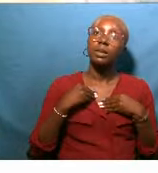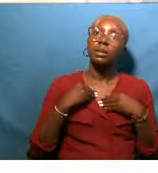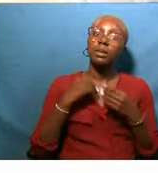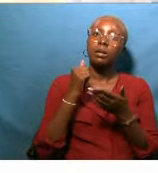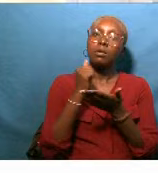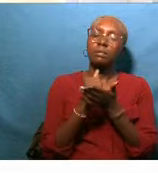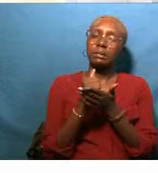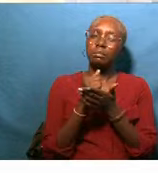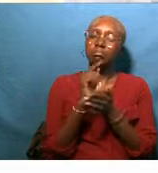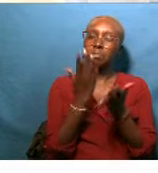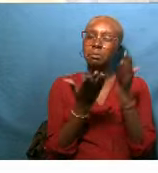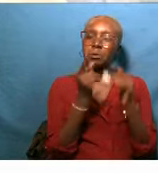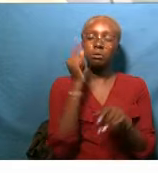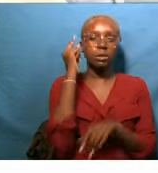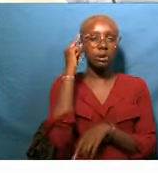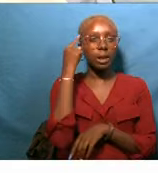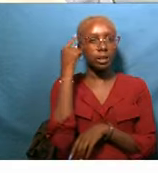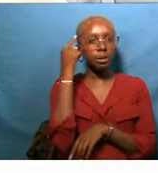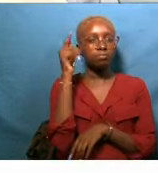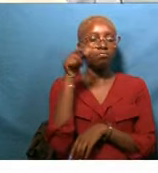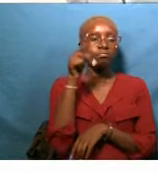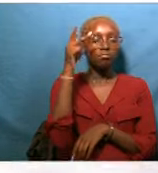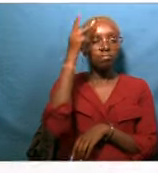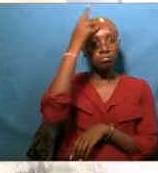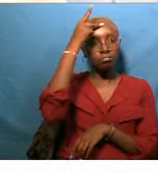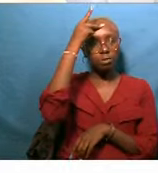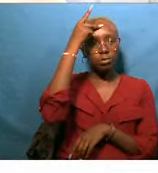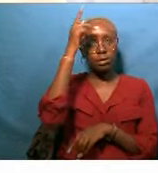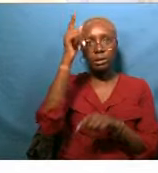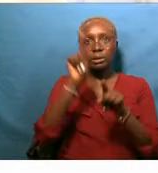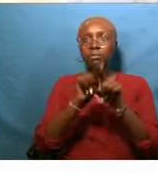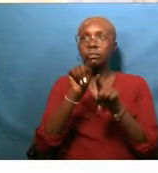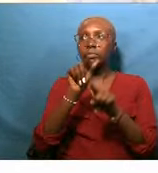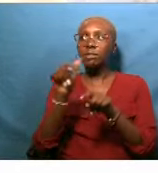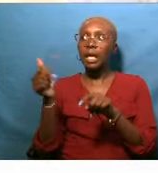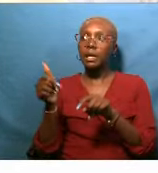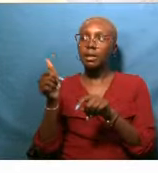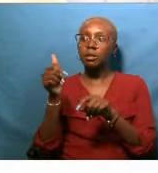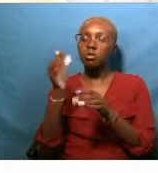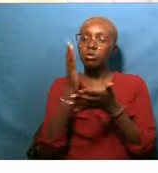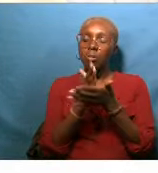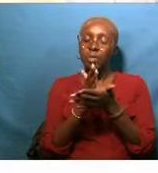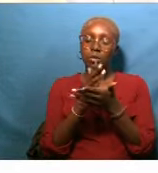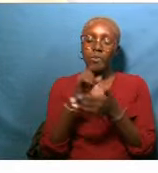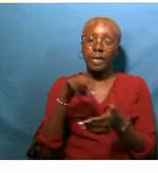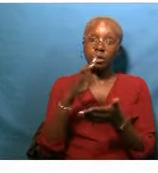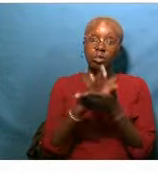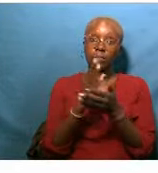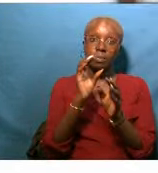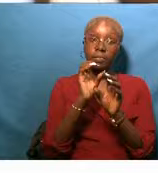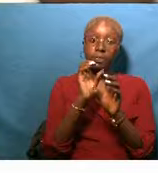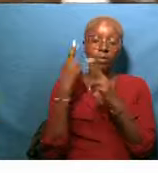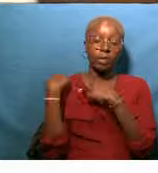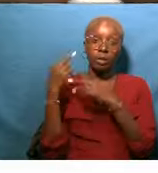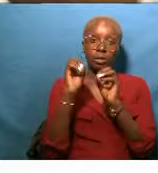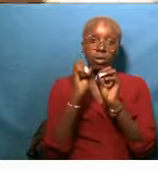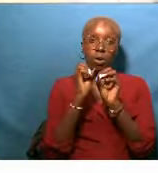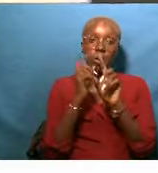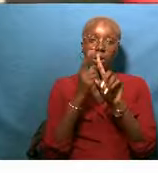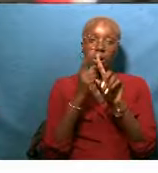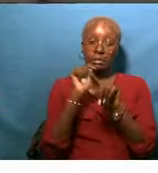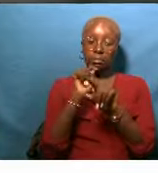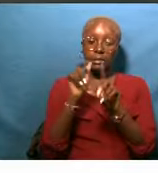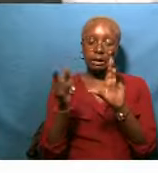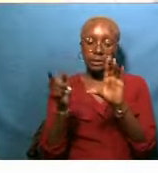provost, na Canon Peter na stop kuwa vicar wa Christchurch. No, we are not relinquishing our roles. These are added responsibilities